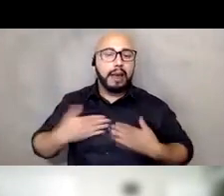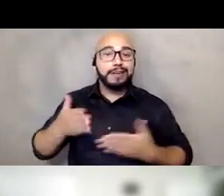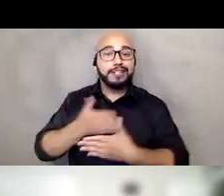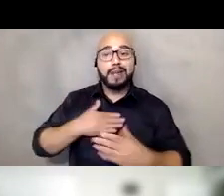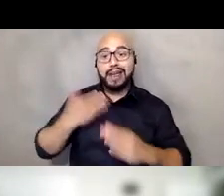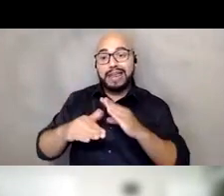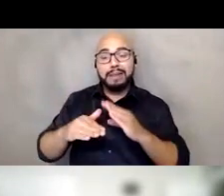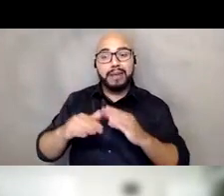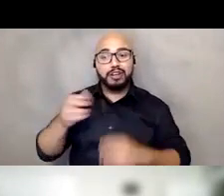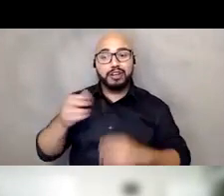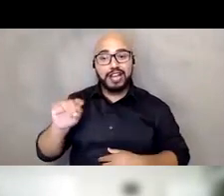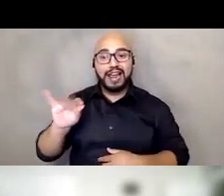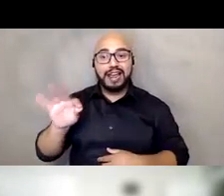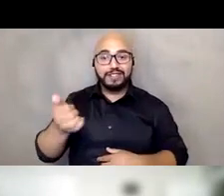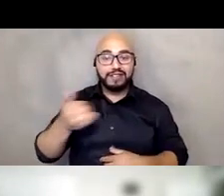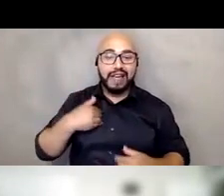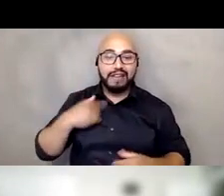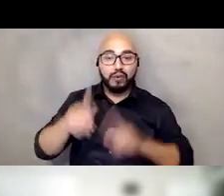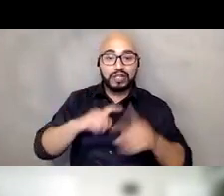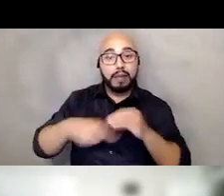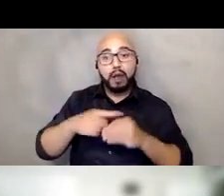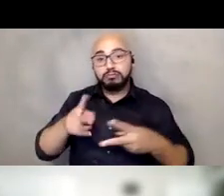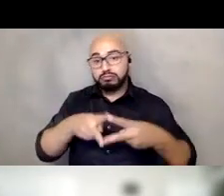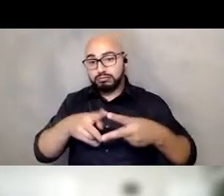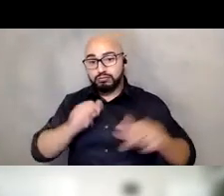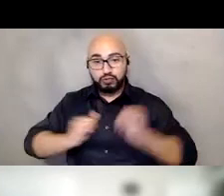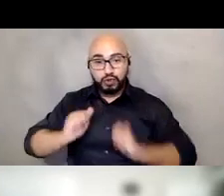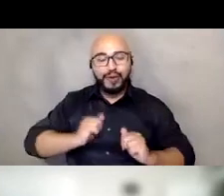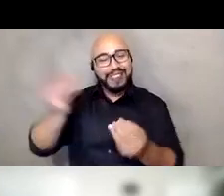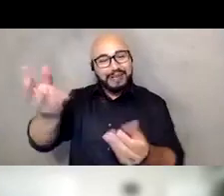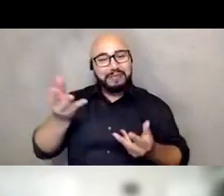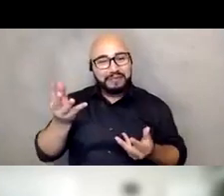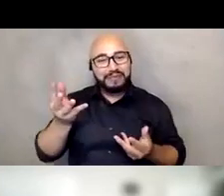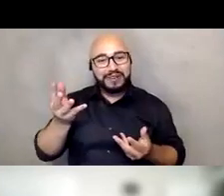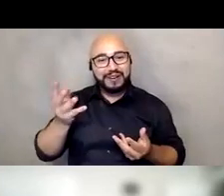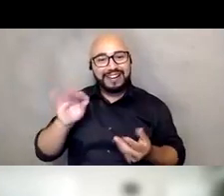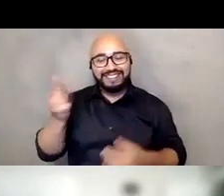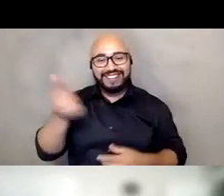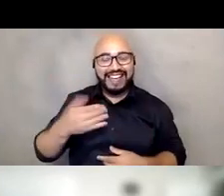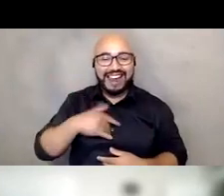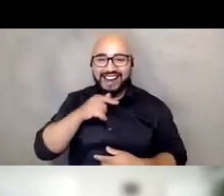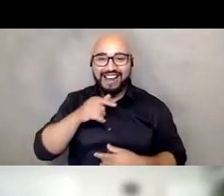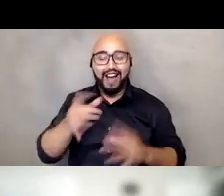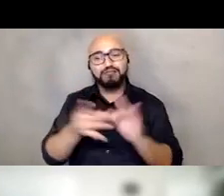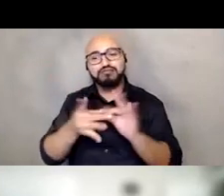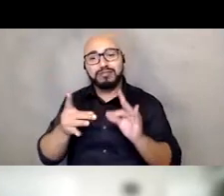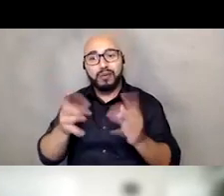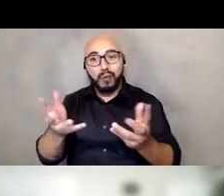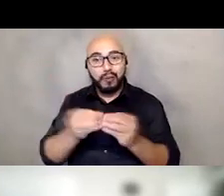email in the chat if people have questions about the show. Yeah, let me know if there's anything I didn't cover that you'd like more info on.